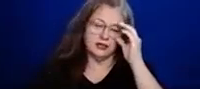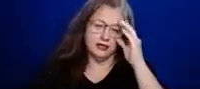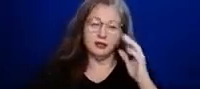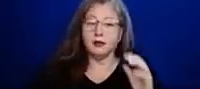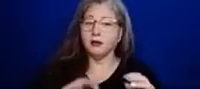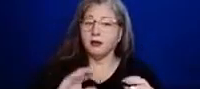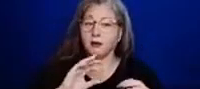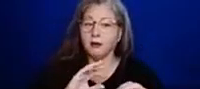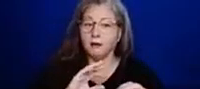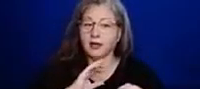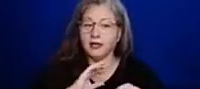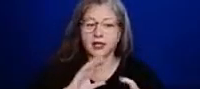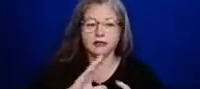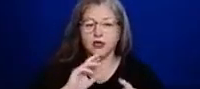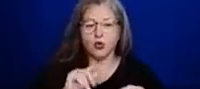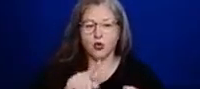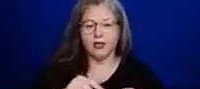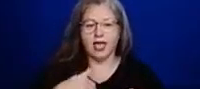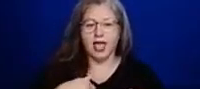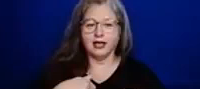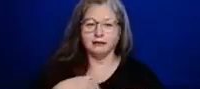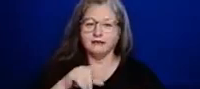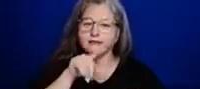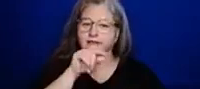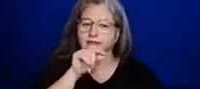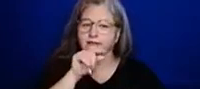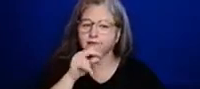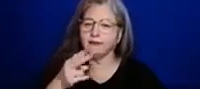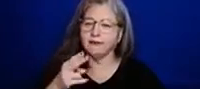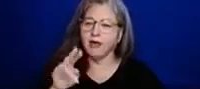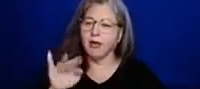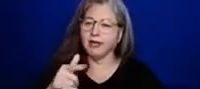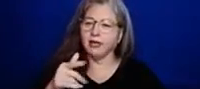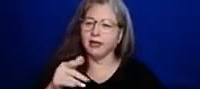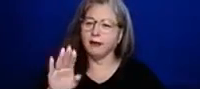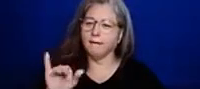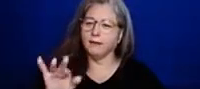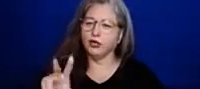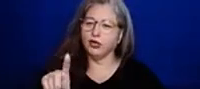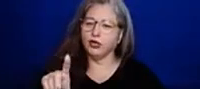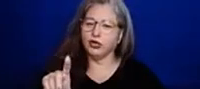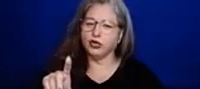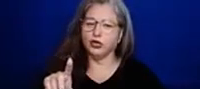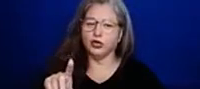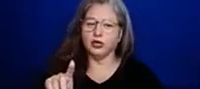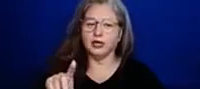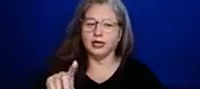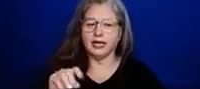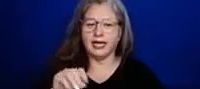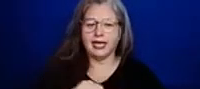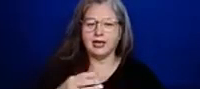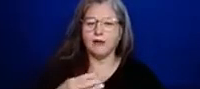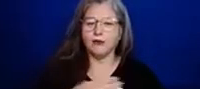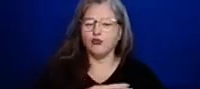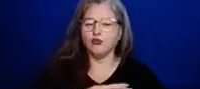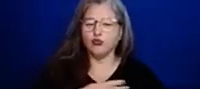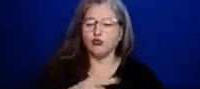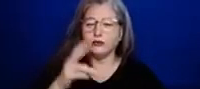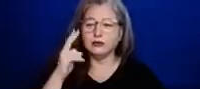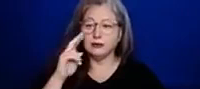medallion, it's the hummingbird, and the hummingbird in the pre-Hispanic